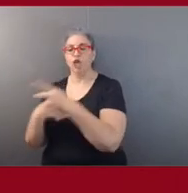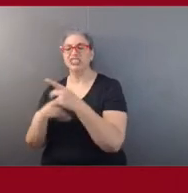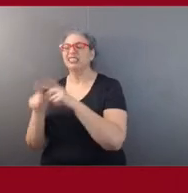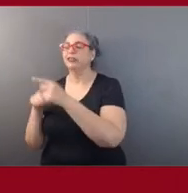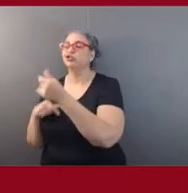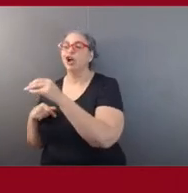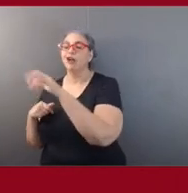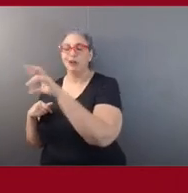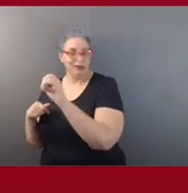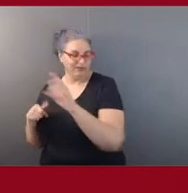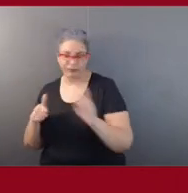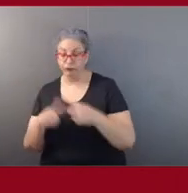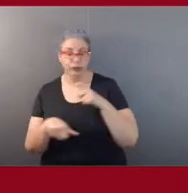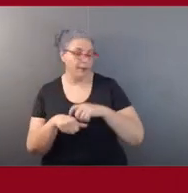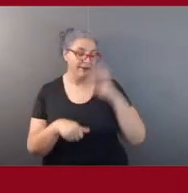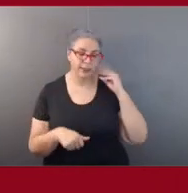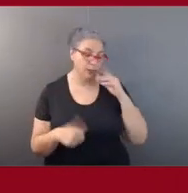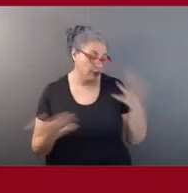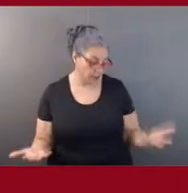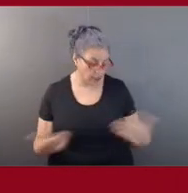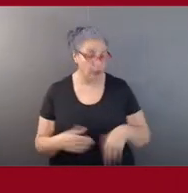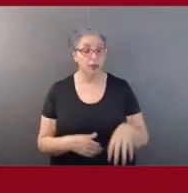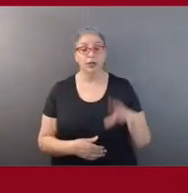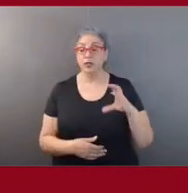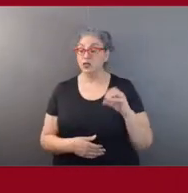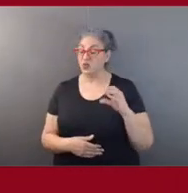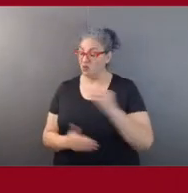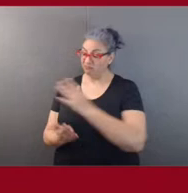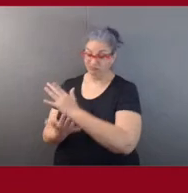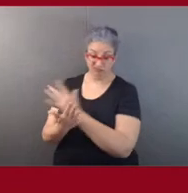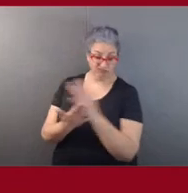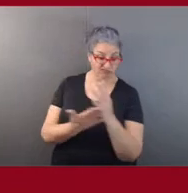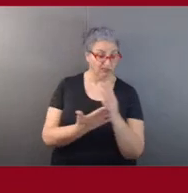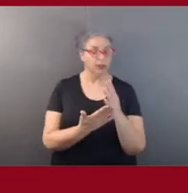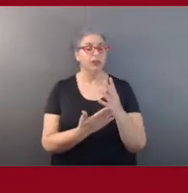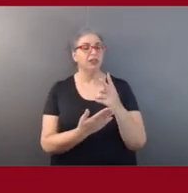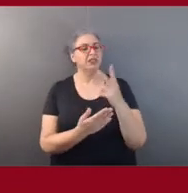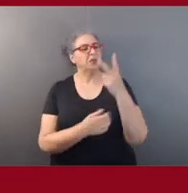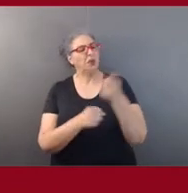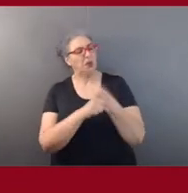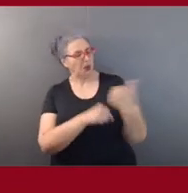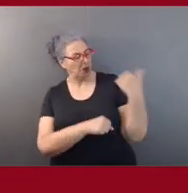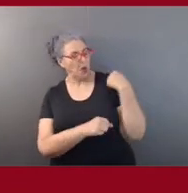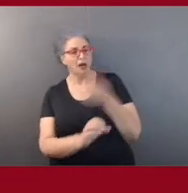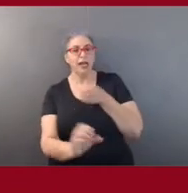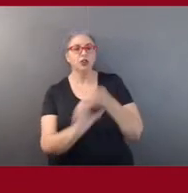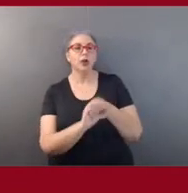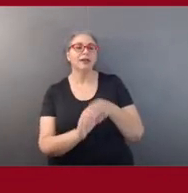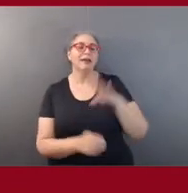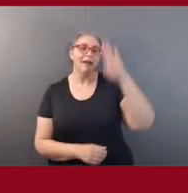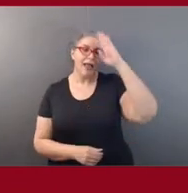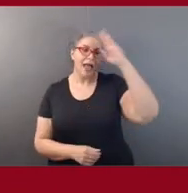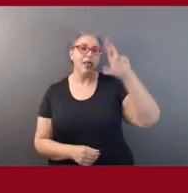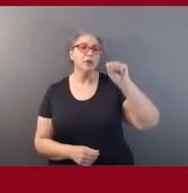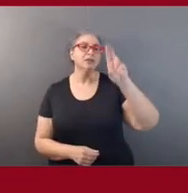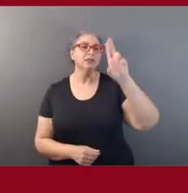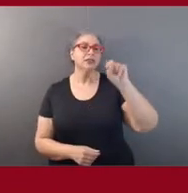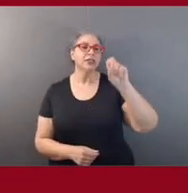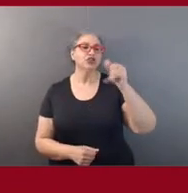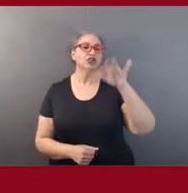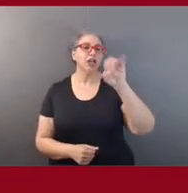experienced before. And then over 2 years ago, joined Hello Sunshine to help build out their physical